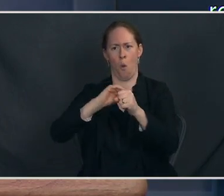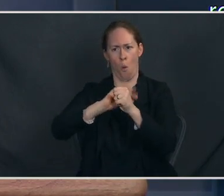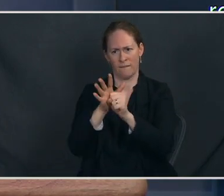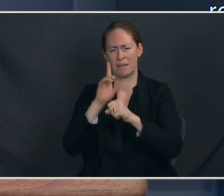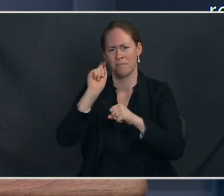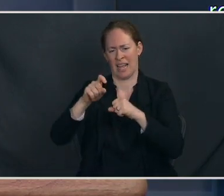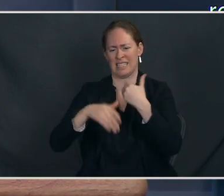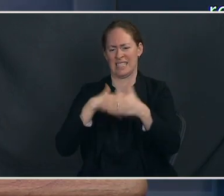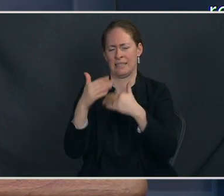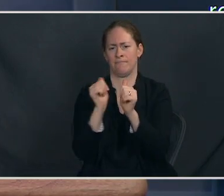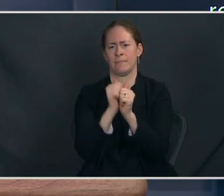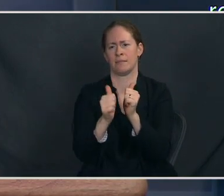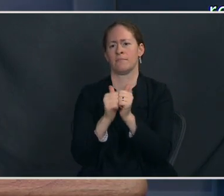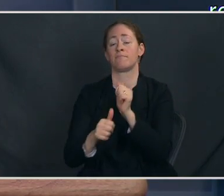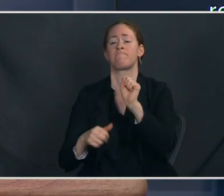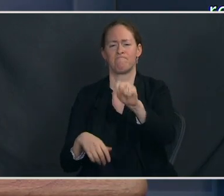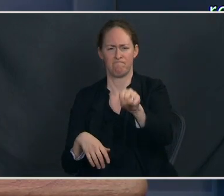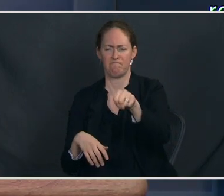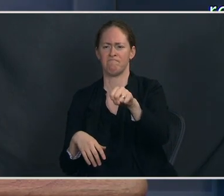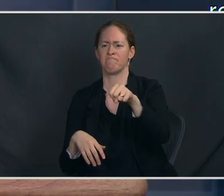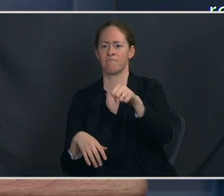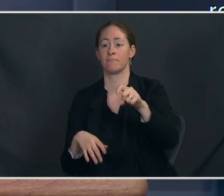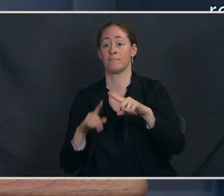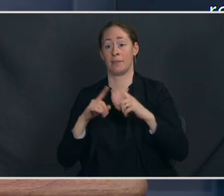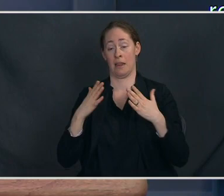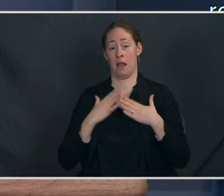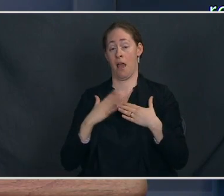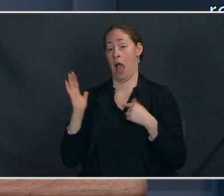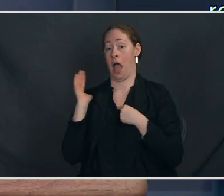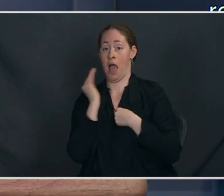Our view is that a lot of those conversations should happen